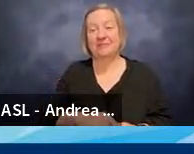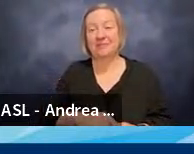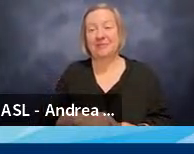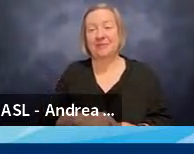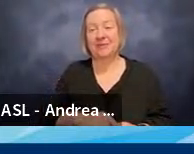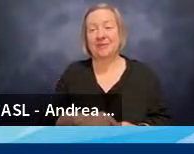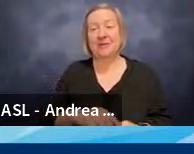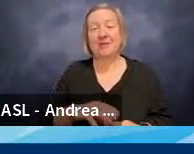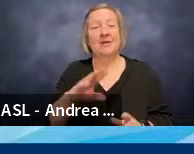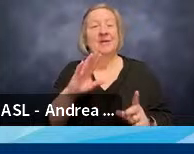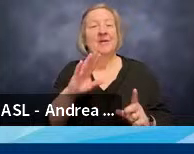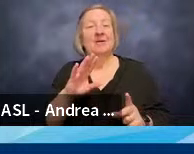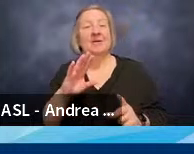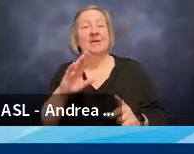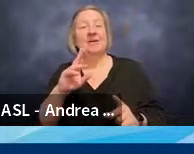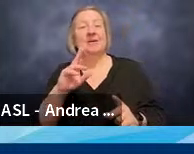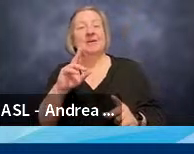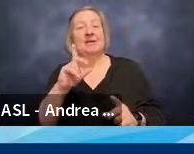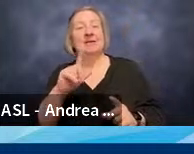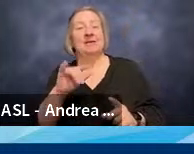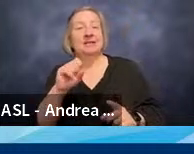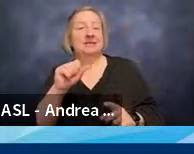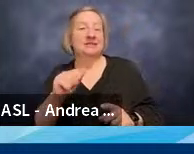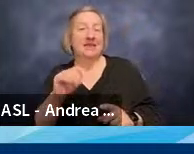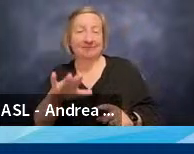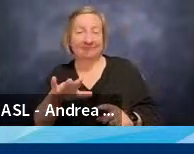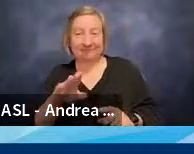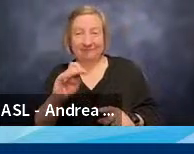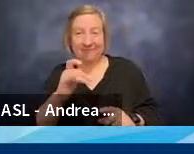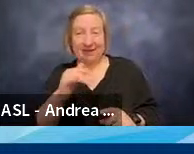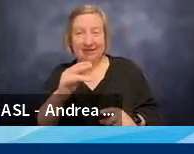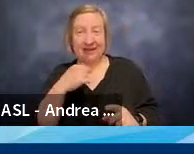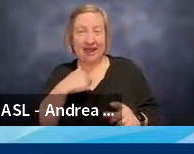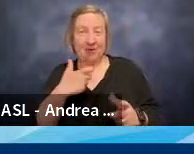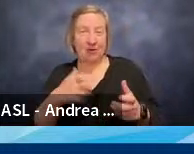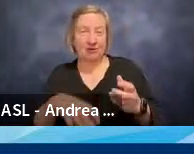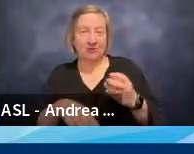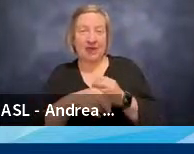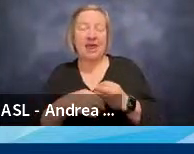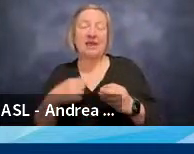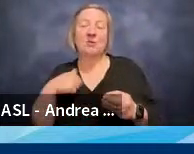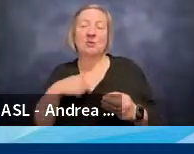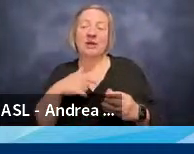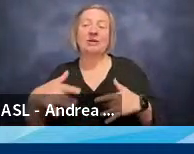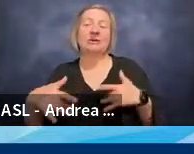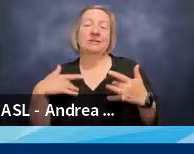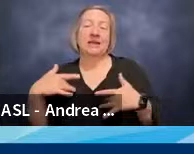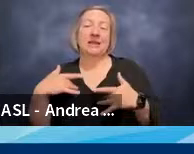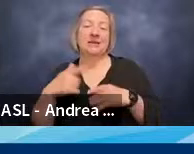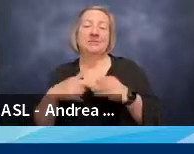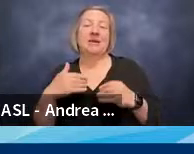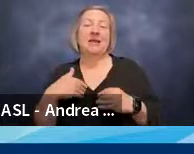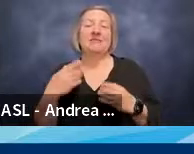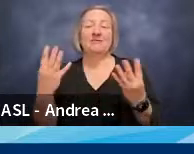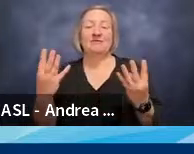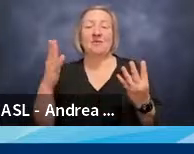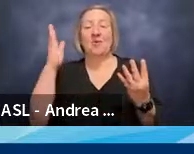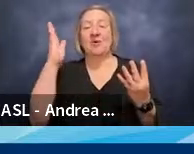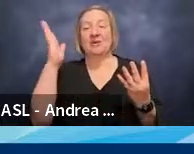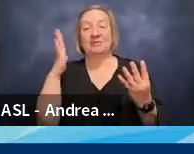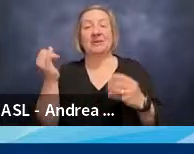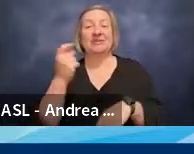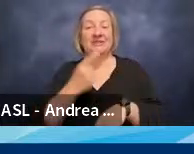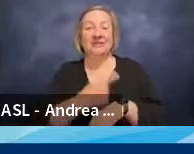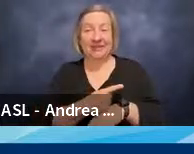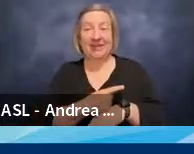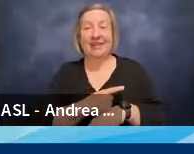Megan, could I just real quick also add that we're very excited about having 4 speakers today